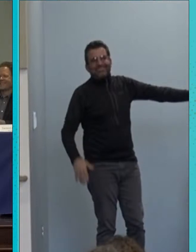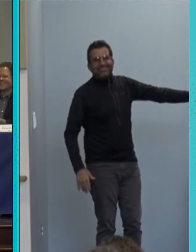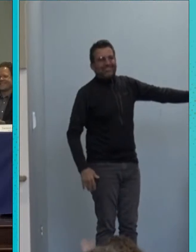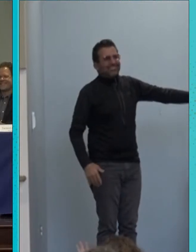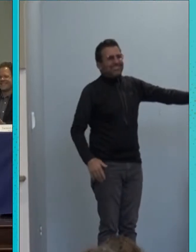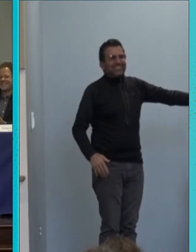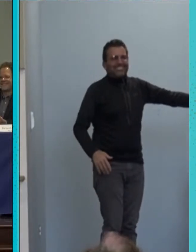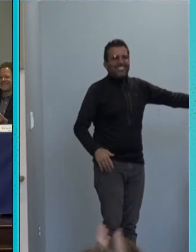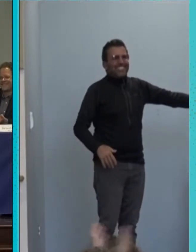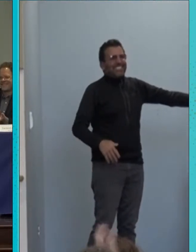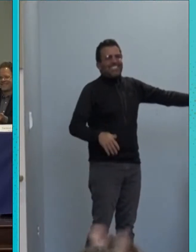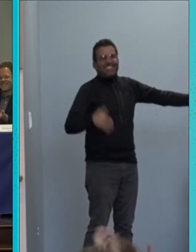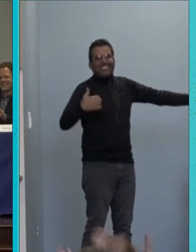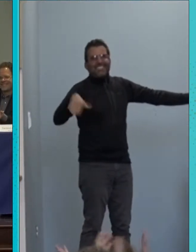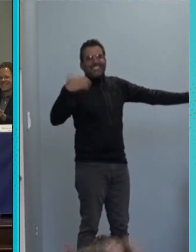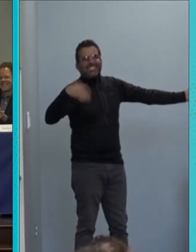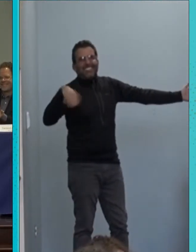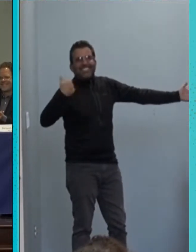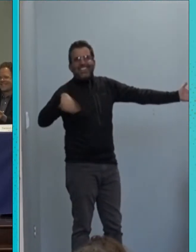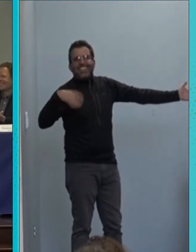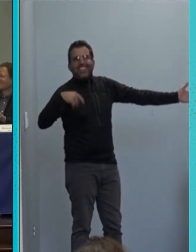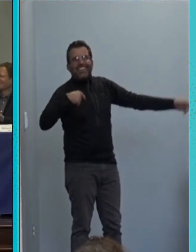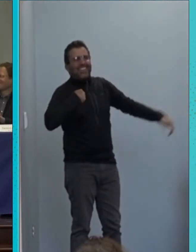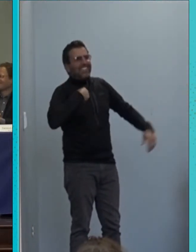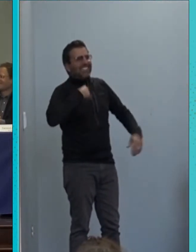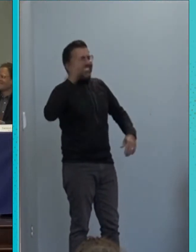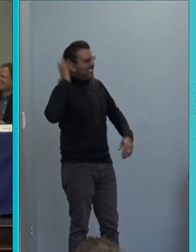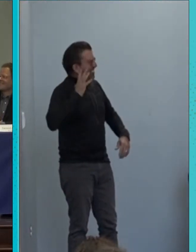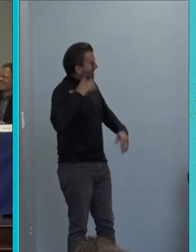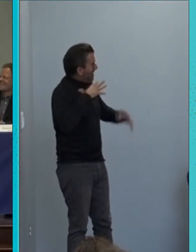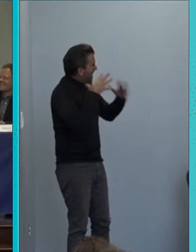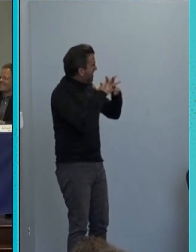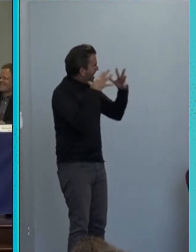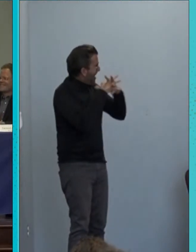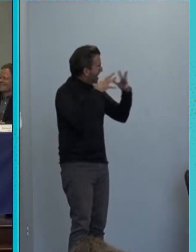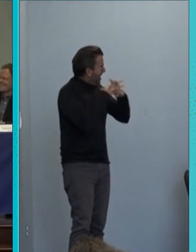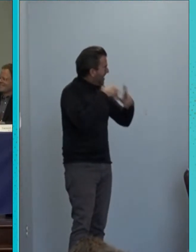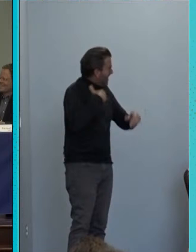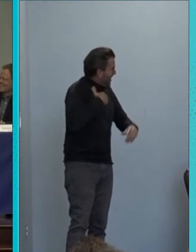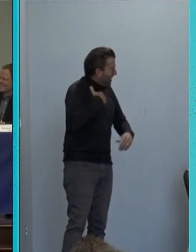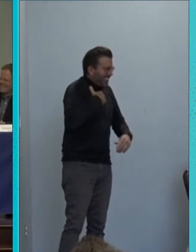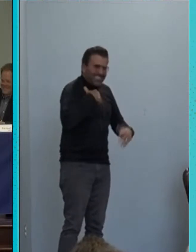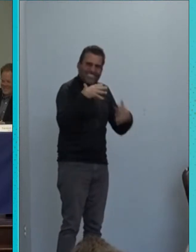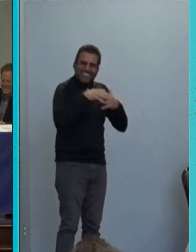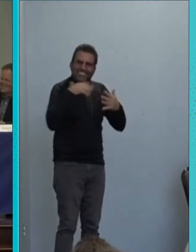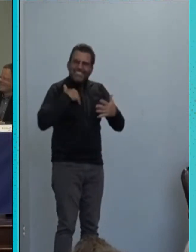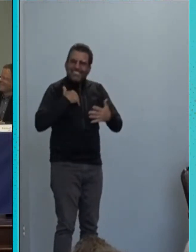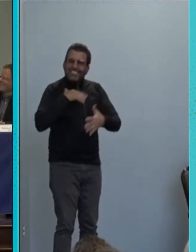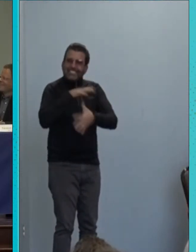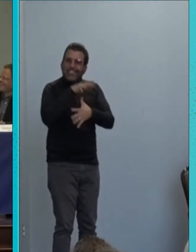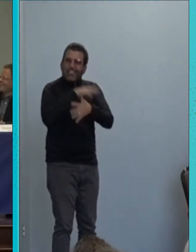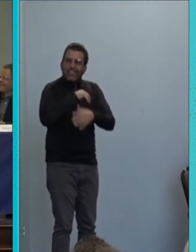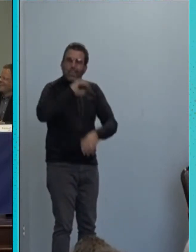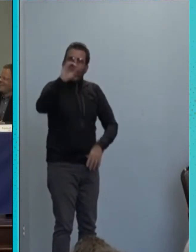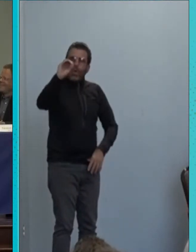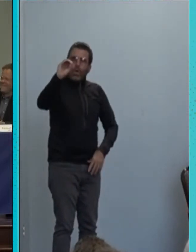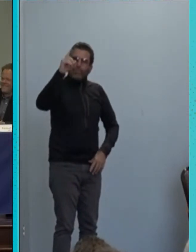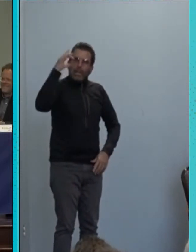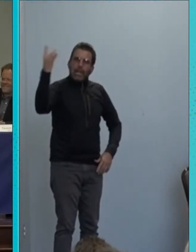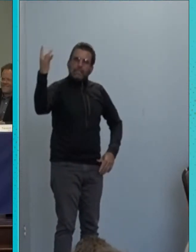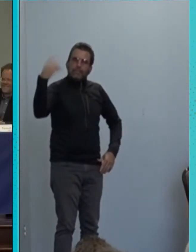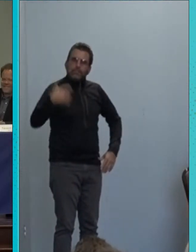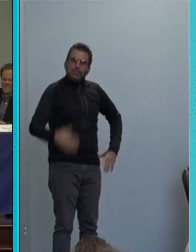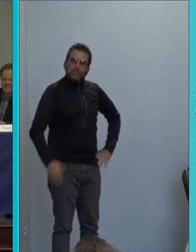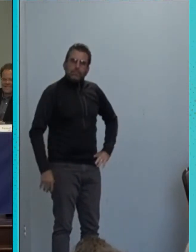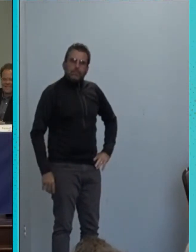Give these guys a hand. Wow. I used to play football myself my